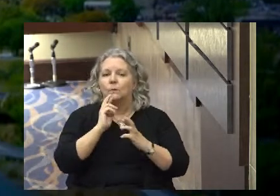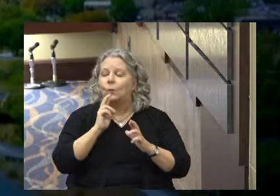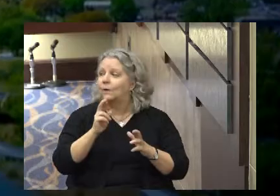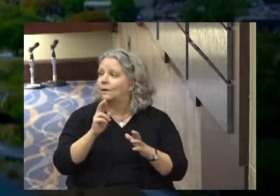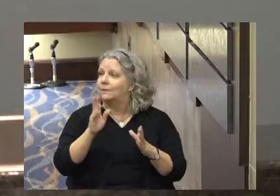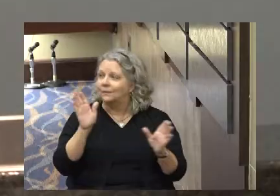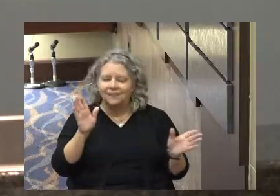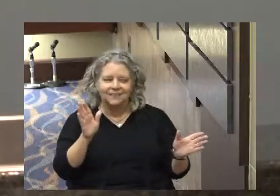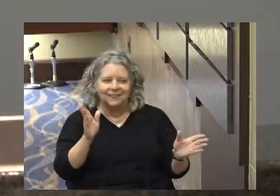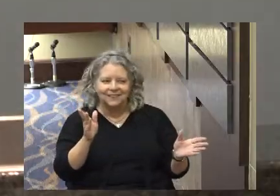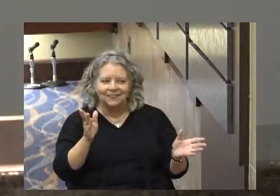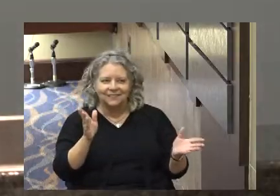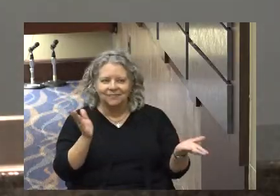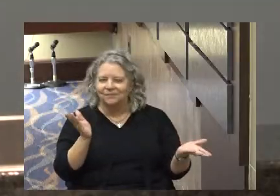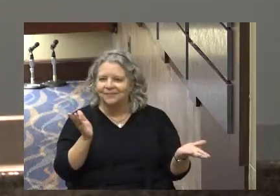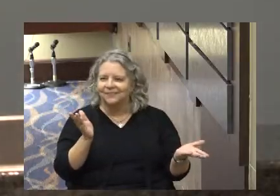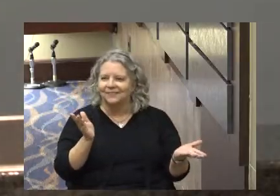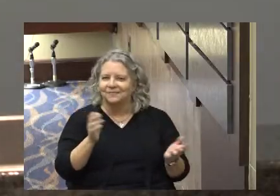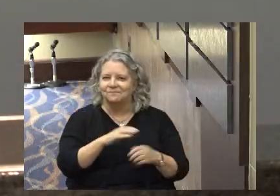for District 5.